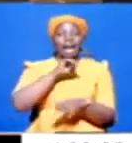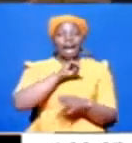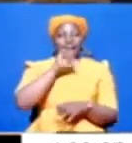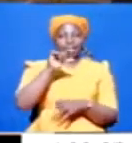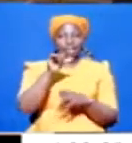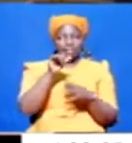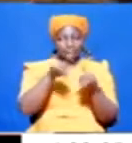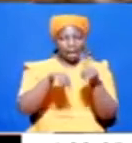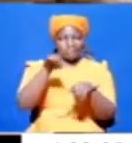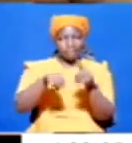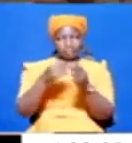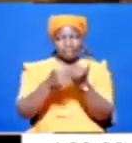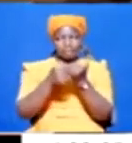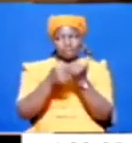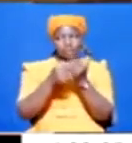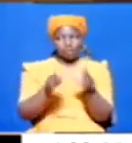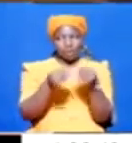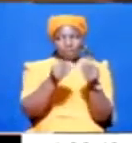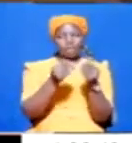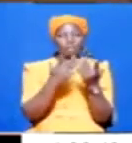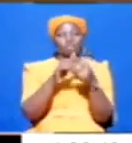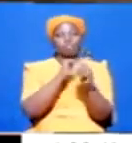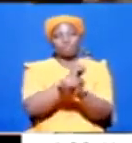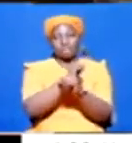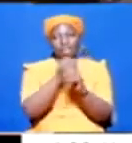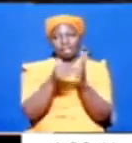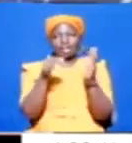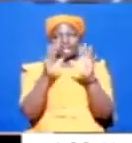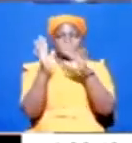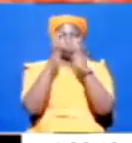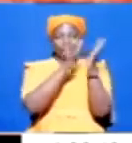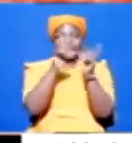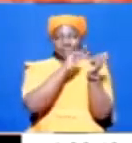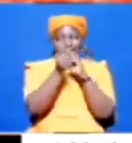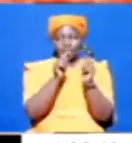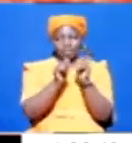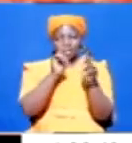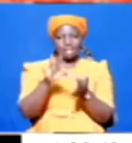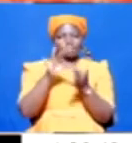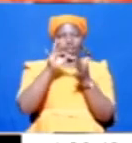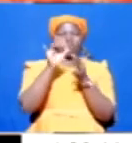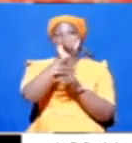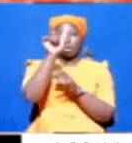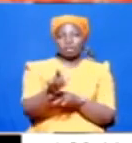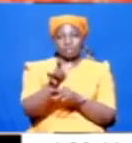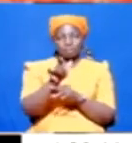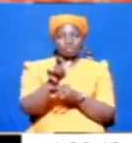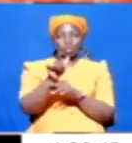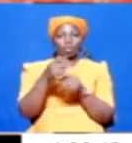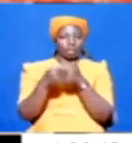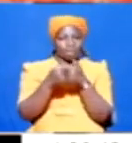through green financing to safeguard against climate change as a unique challenge in the region. It requires coordinated partnerships